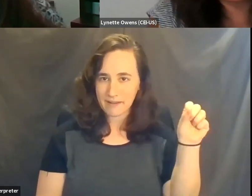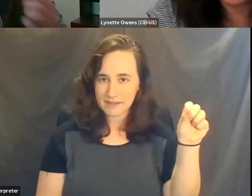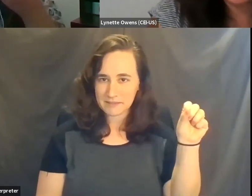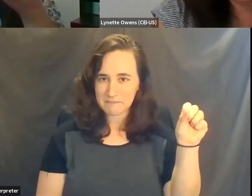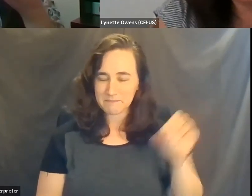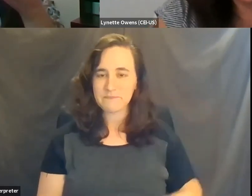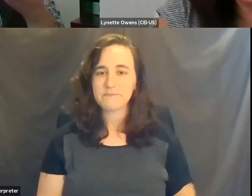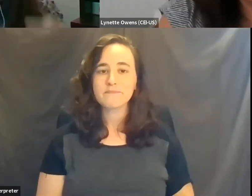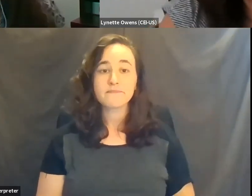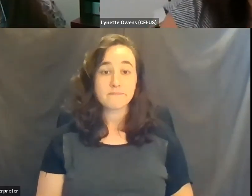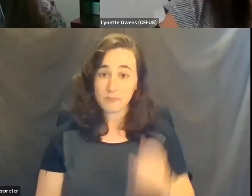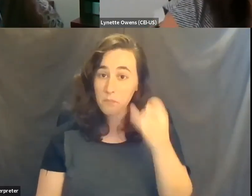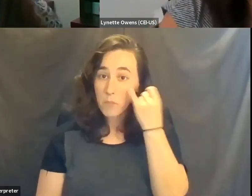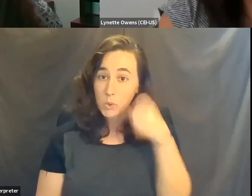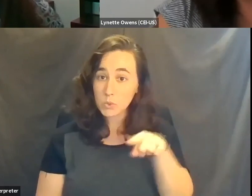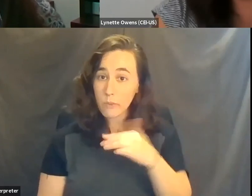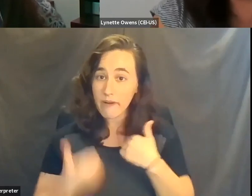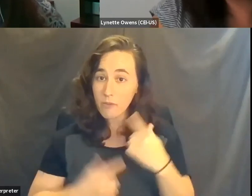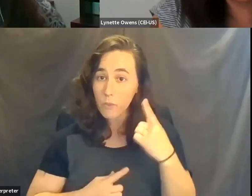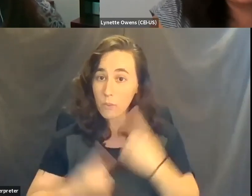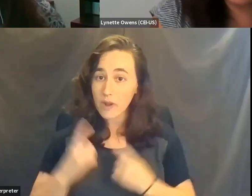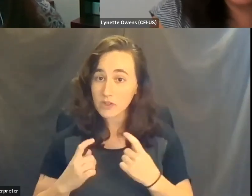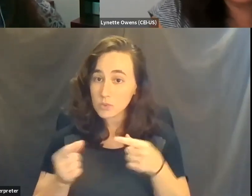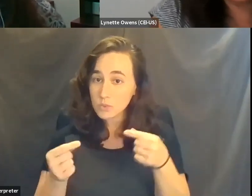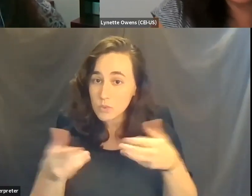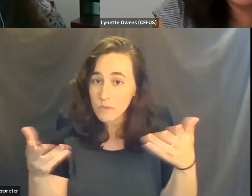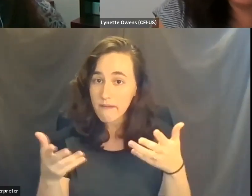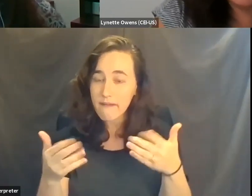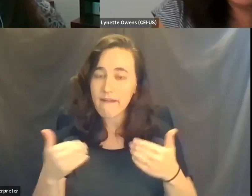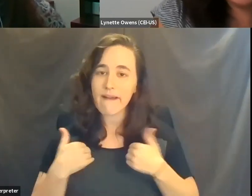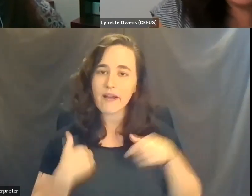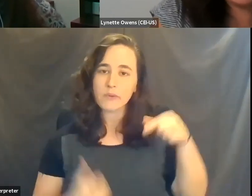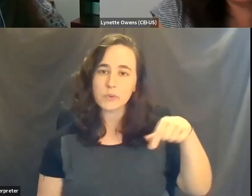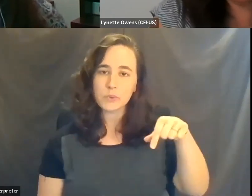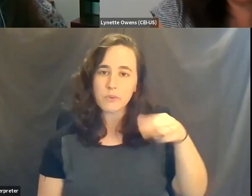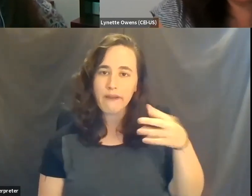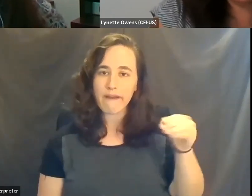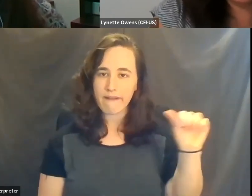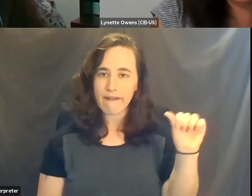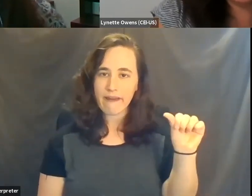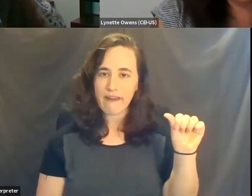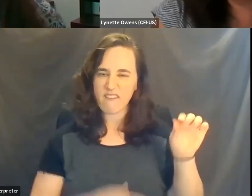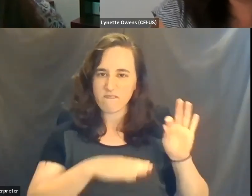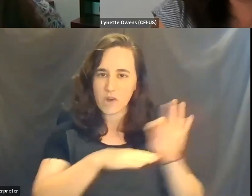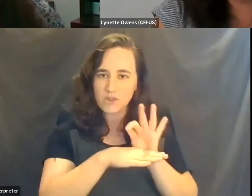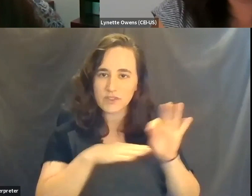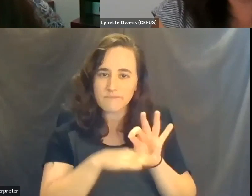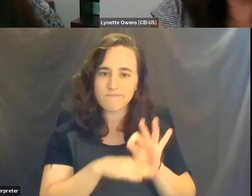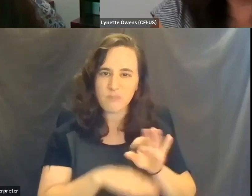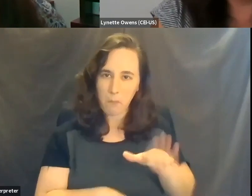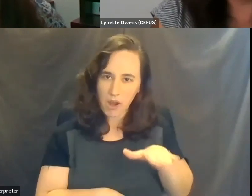questions using the Q&A feature at any time during this session. And we will also